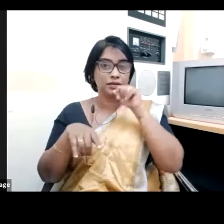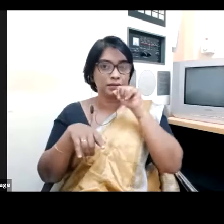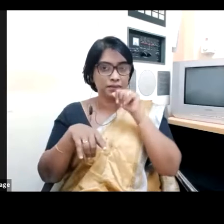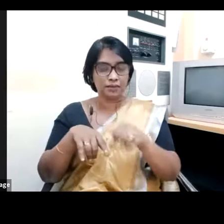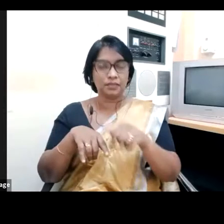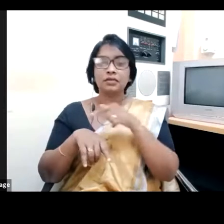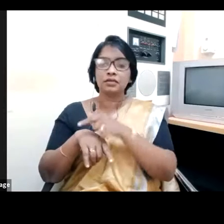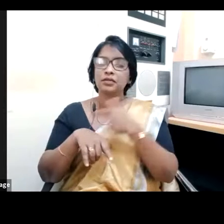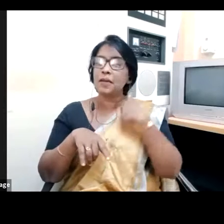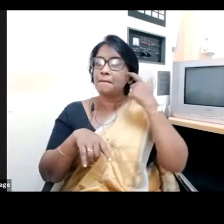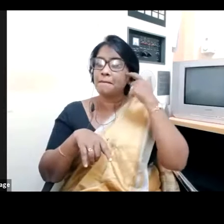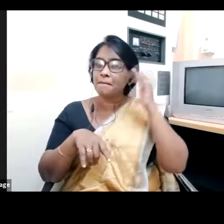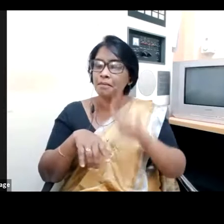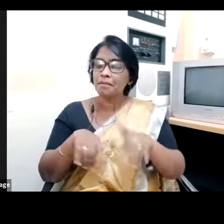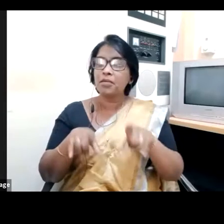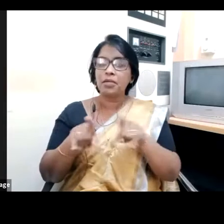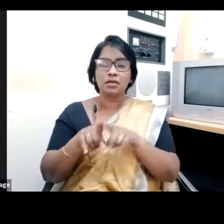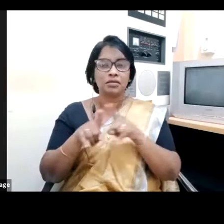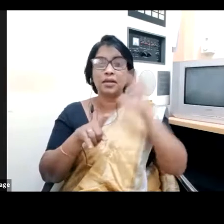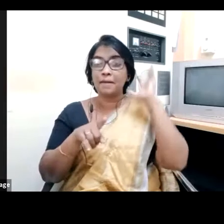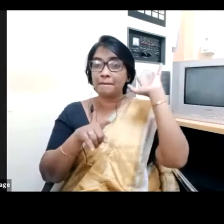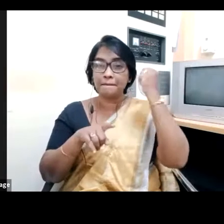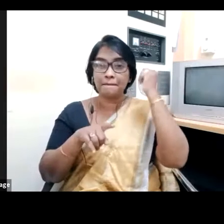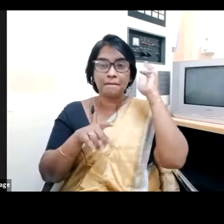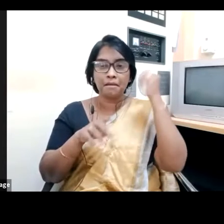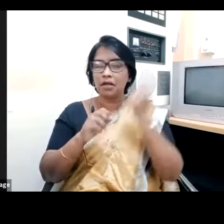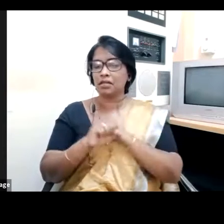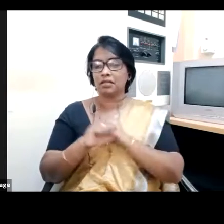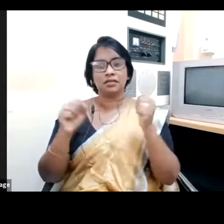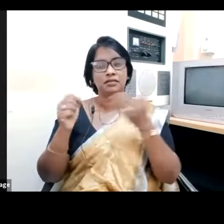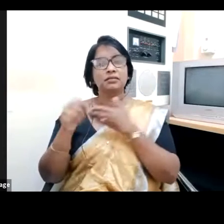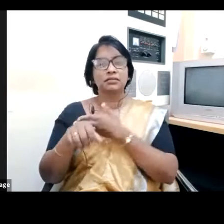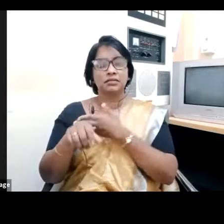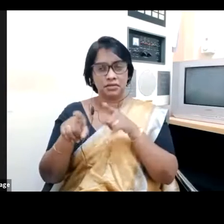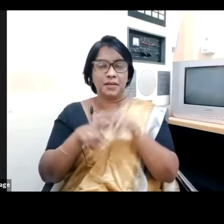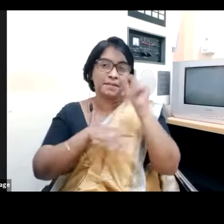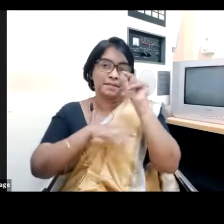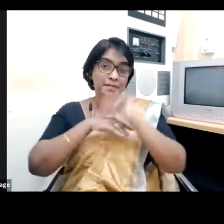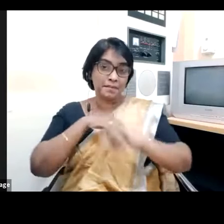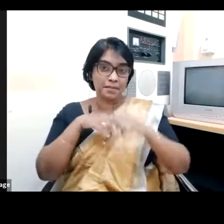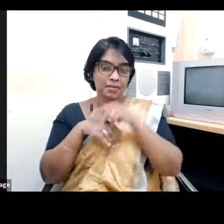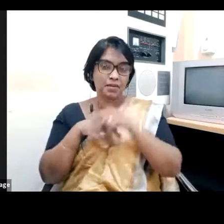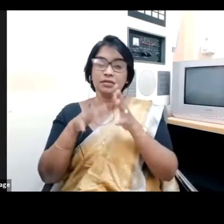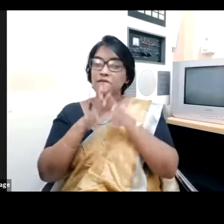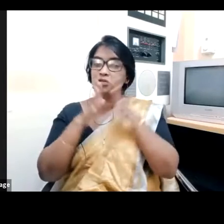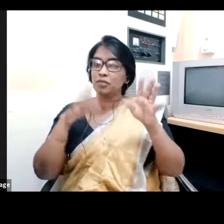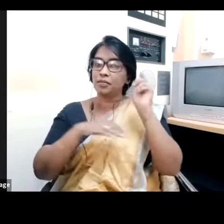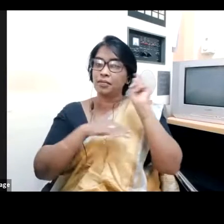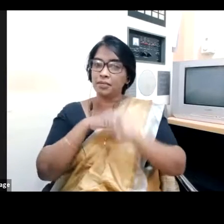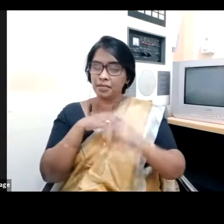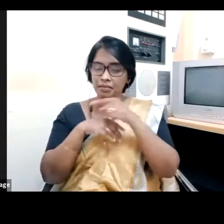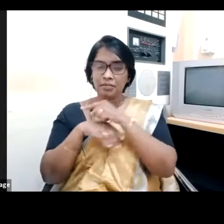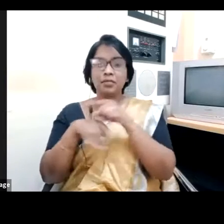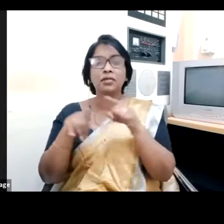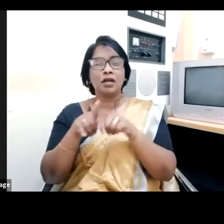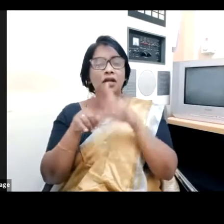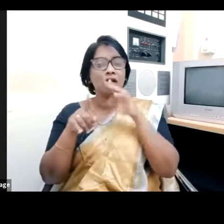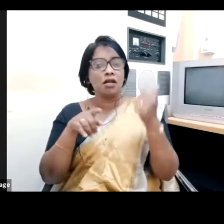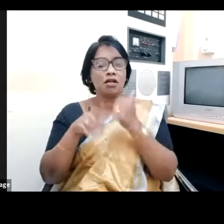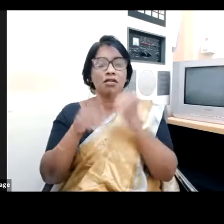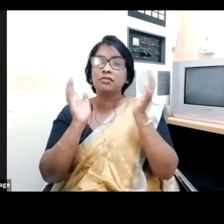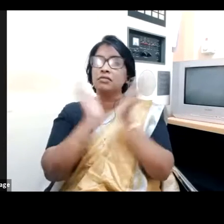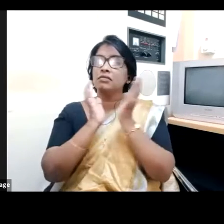envisaged, and it is now being updated. And the new forest sector master plan for the period 2021